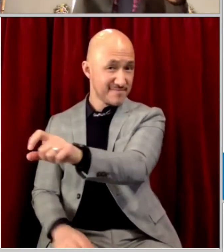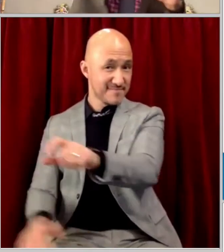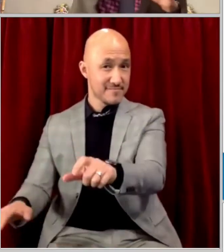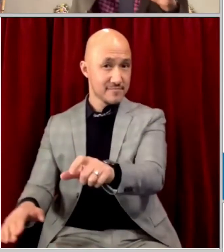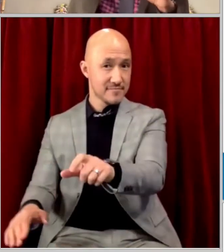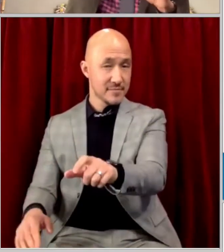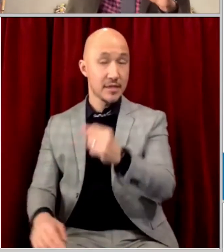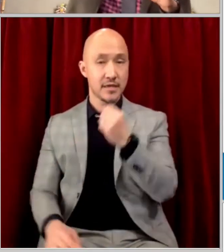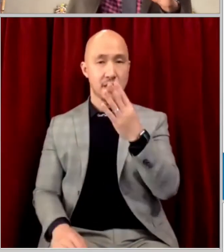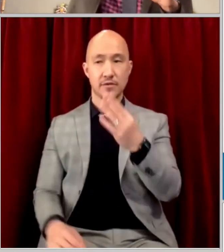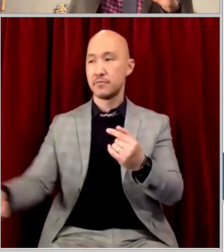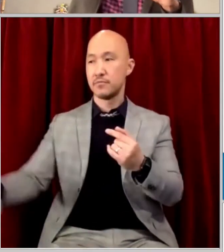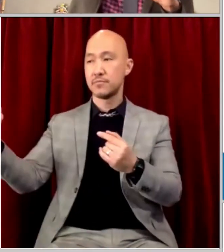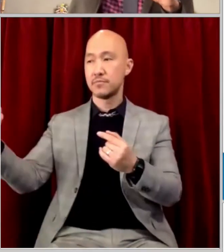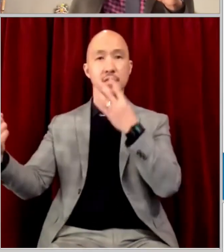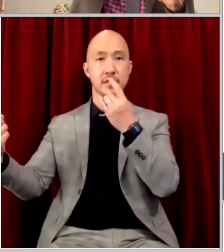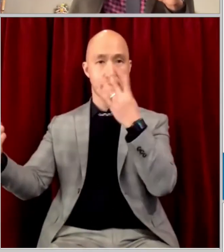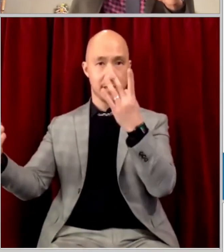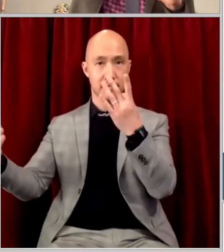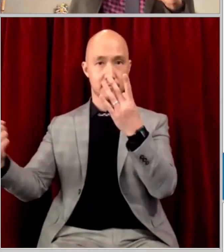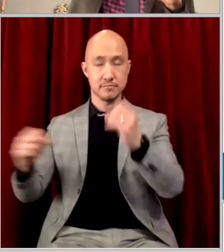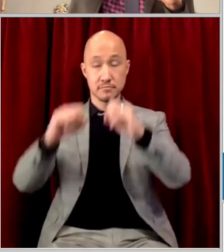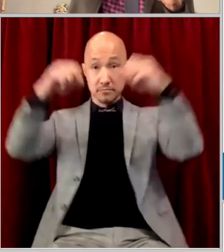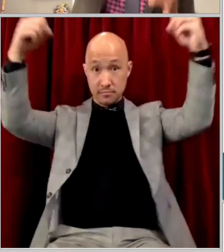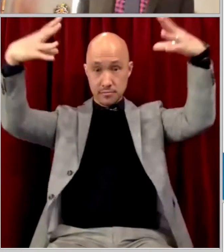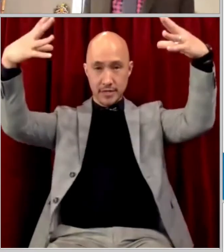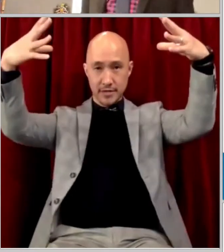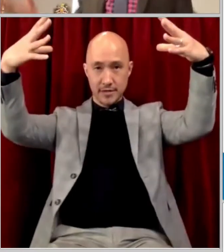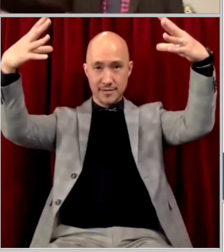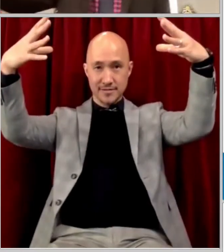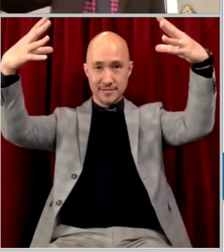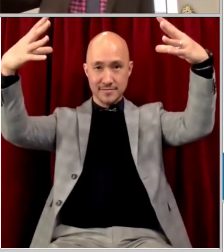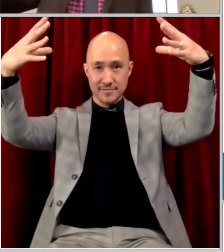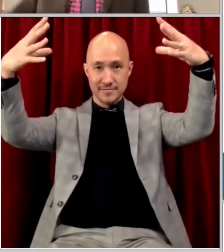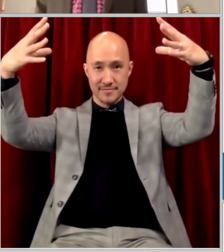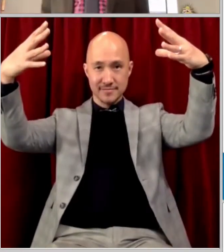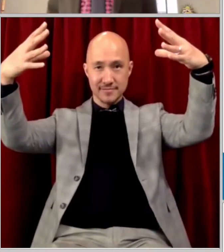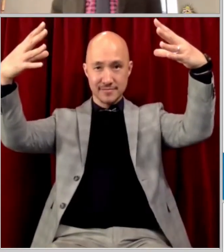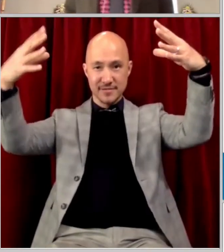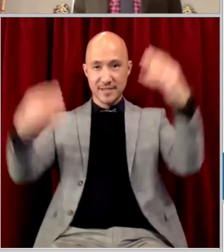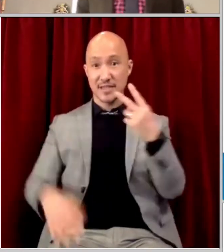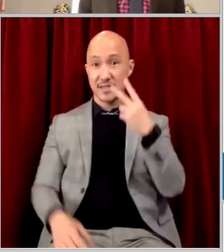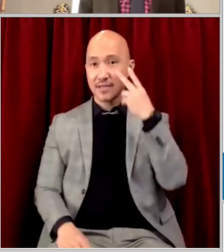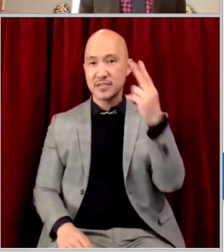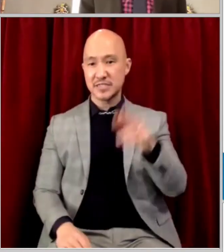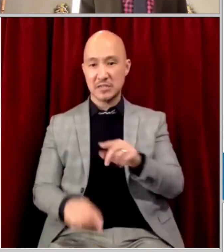But guess what? When you turn the light on, see, I don't even know, but some people know, right?